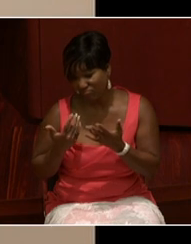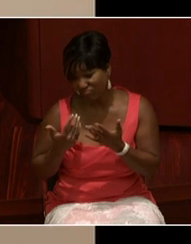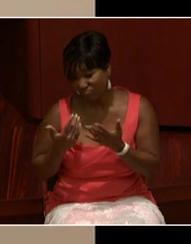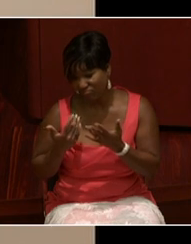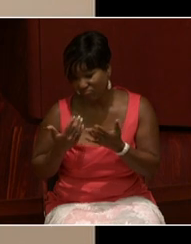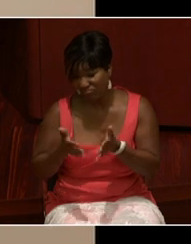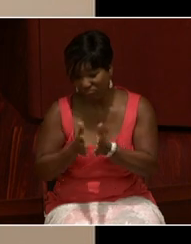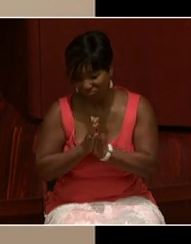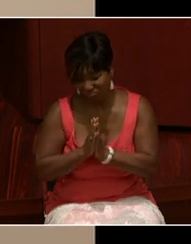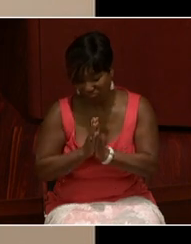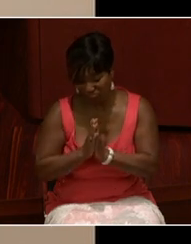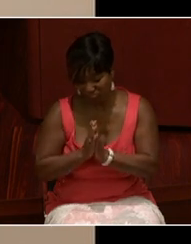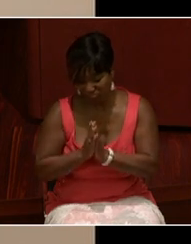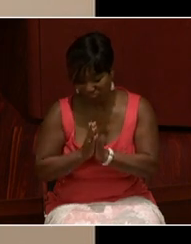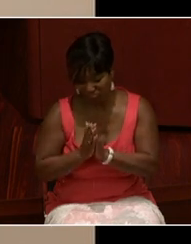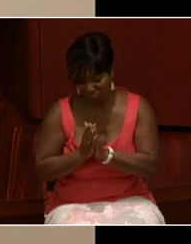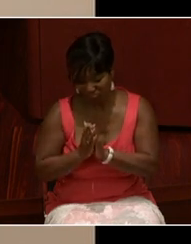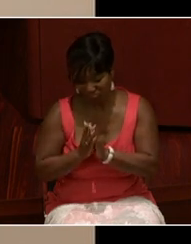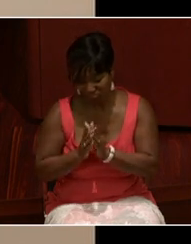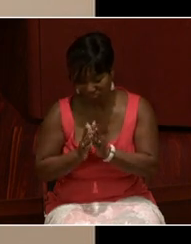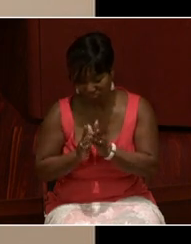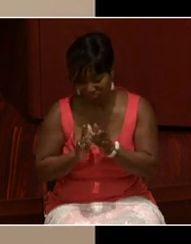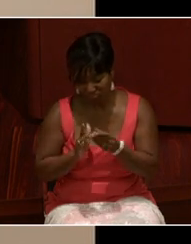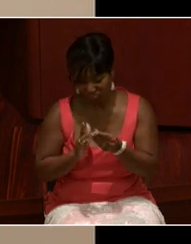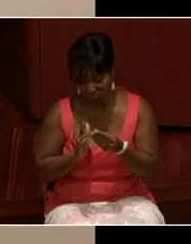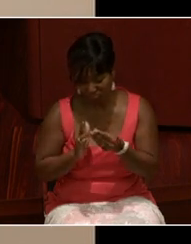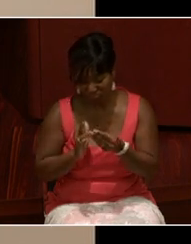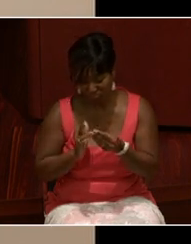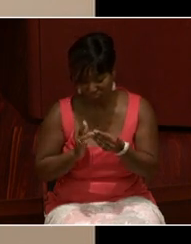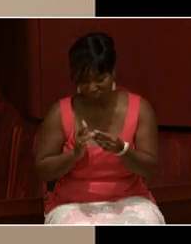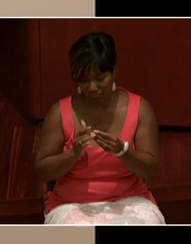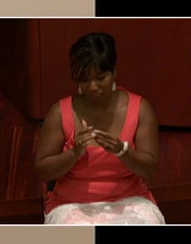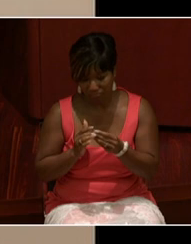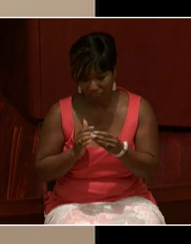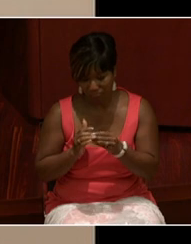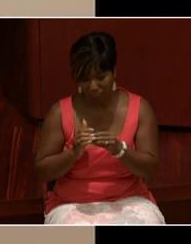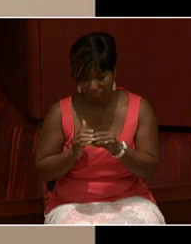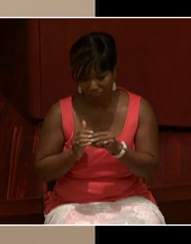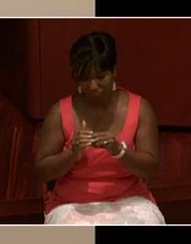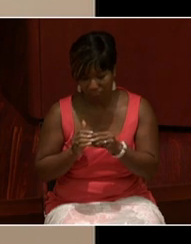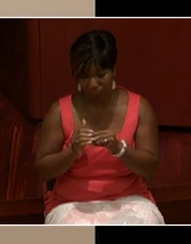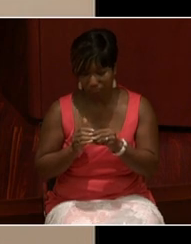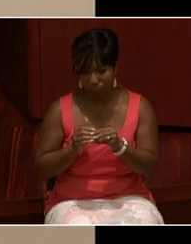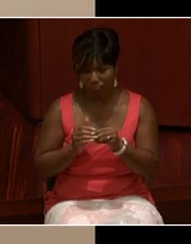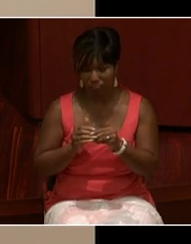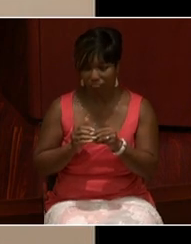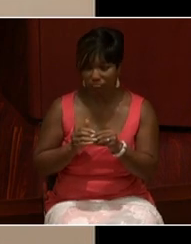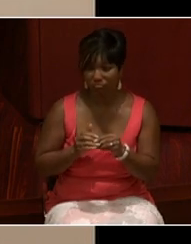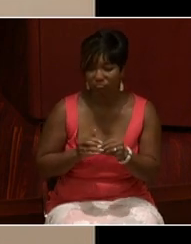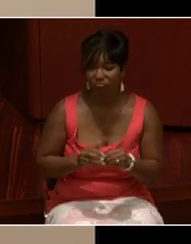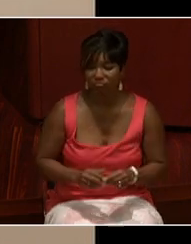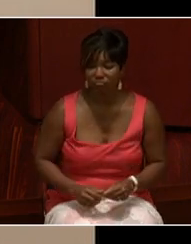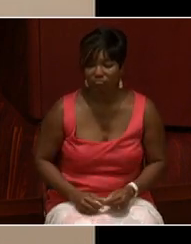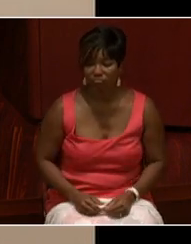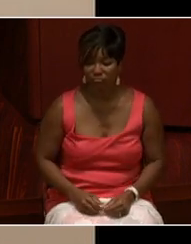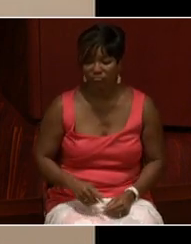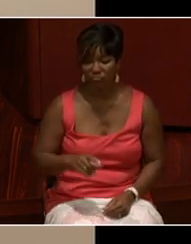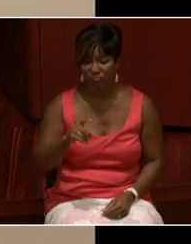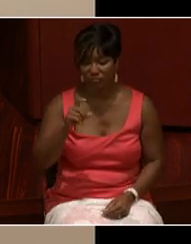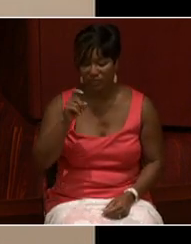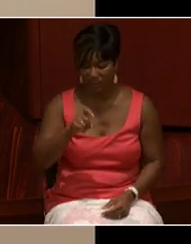making a request, generally that'd be a direct descendant, but you just need